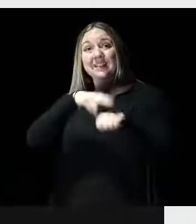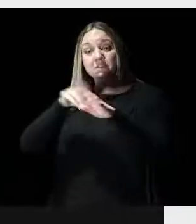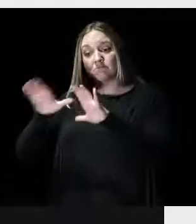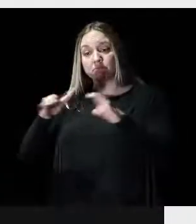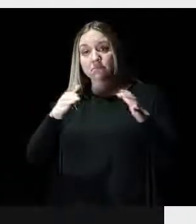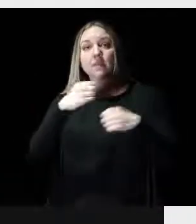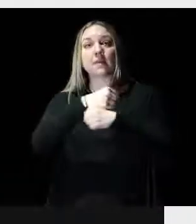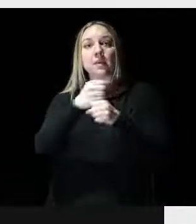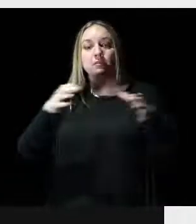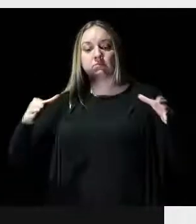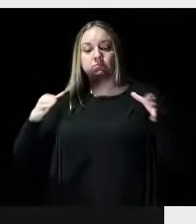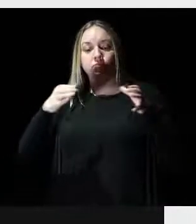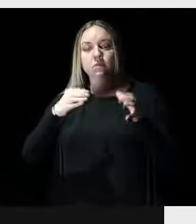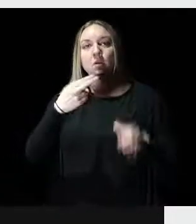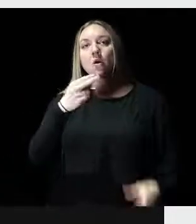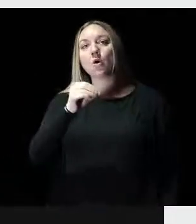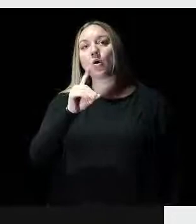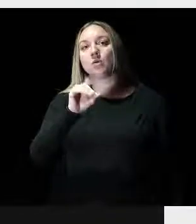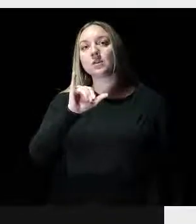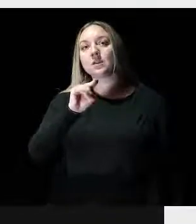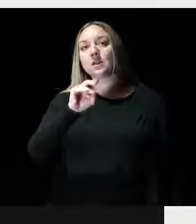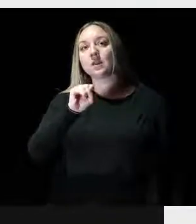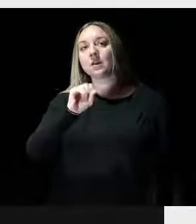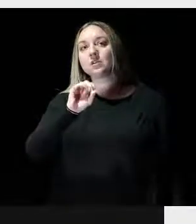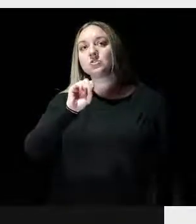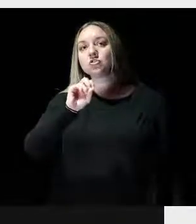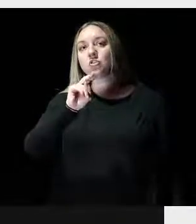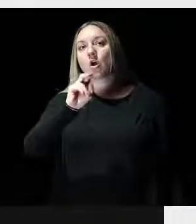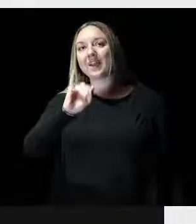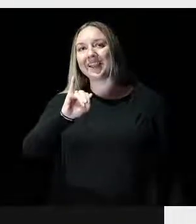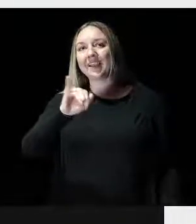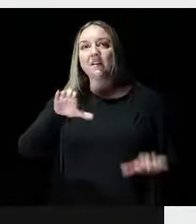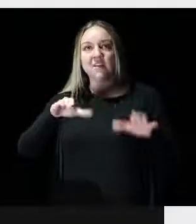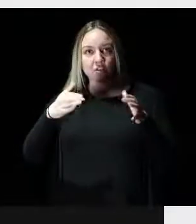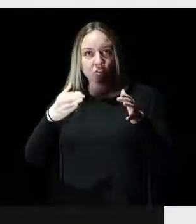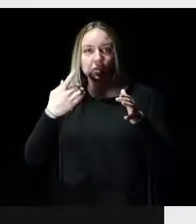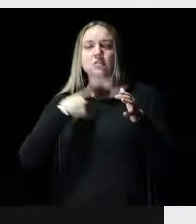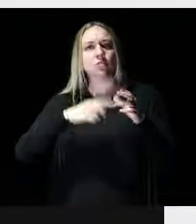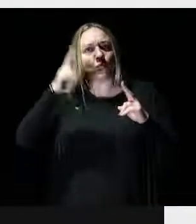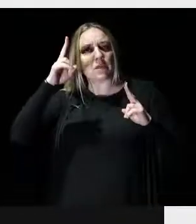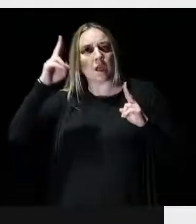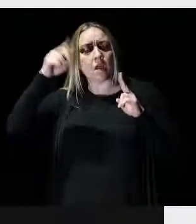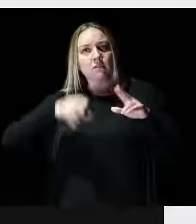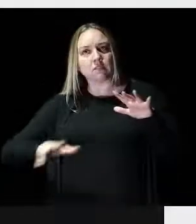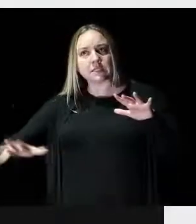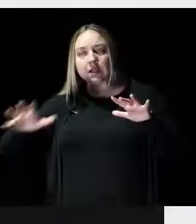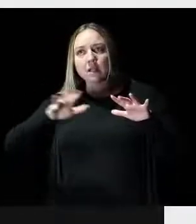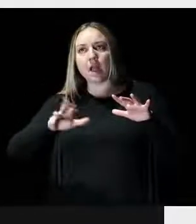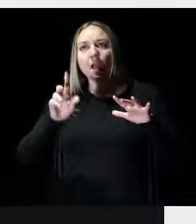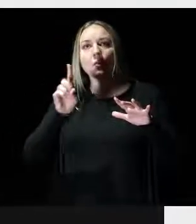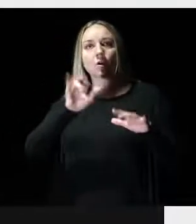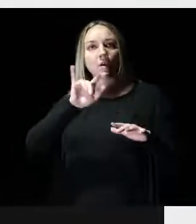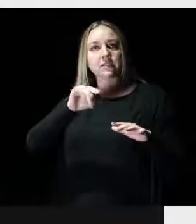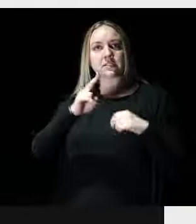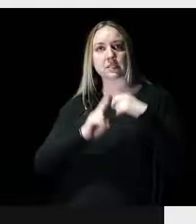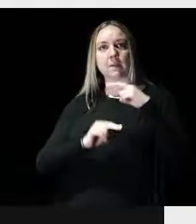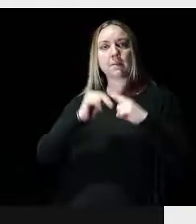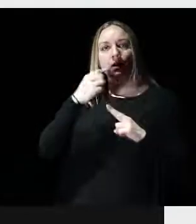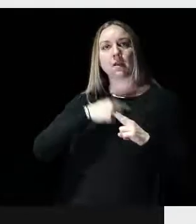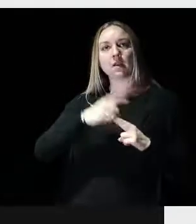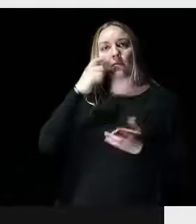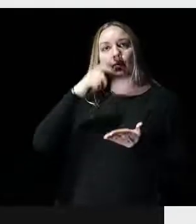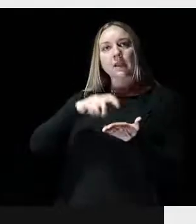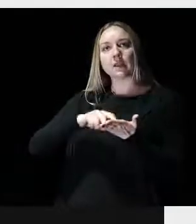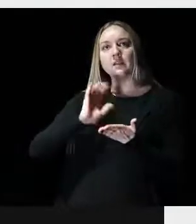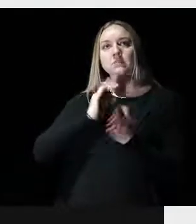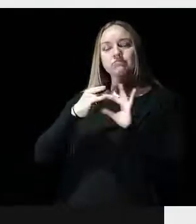the Haudenosaunee Confederacy. We honor the land on which RIT was built and recognize the unique relationship that the indigenous stewards have